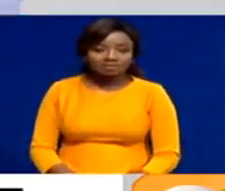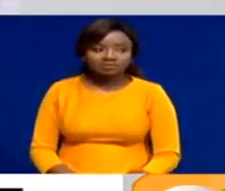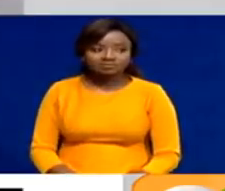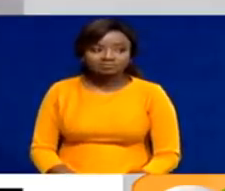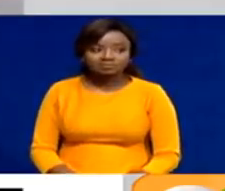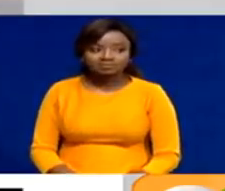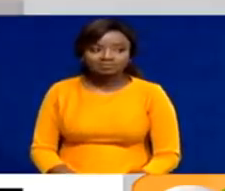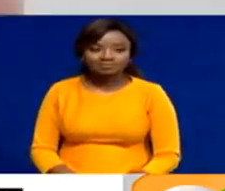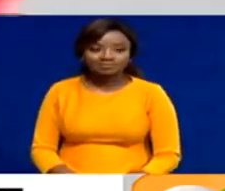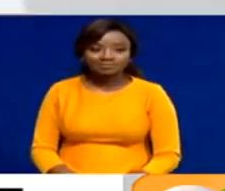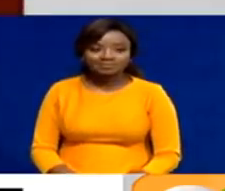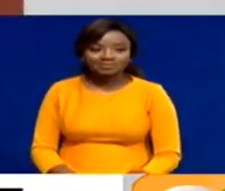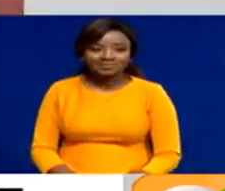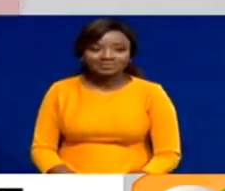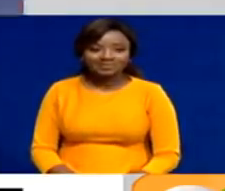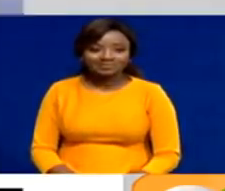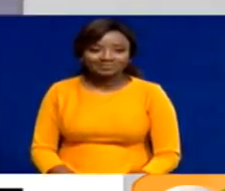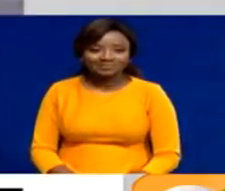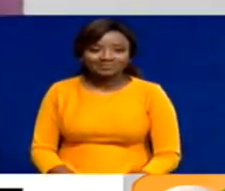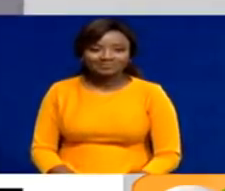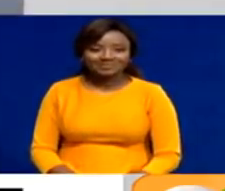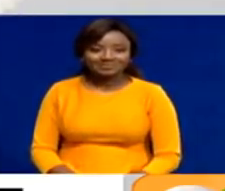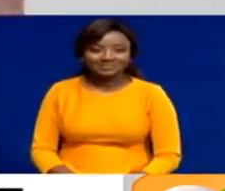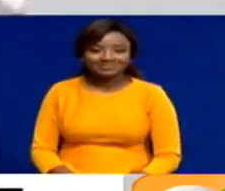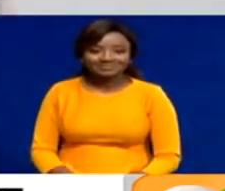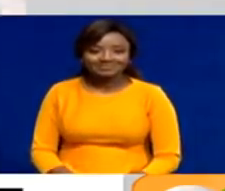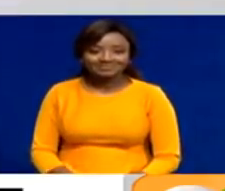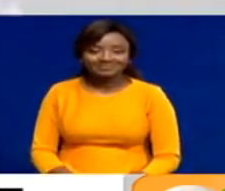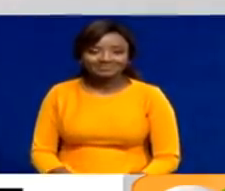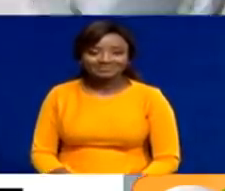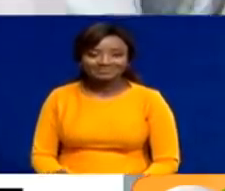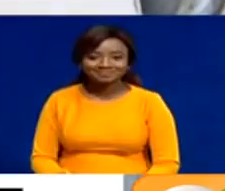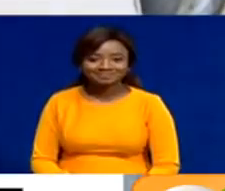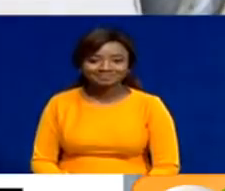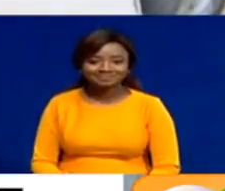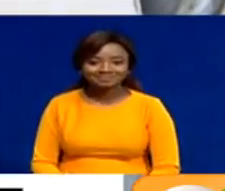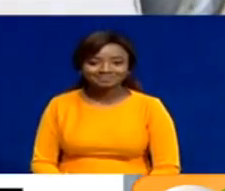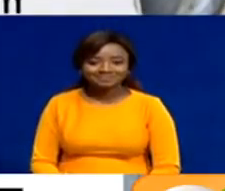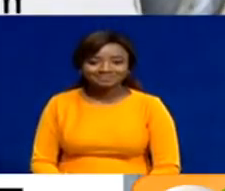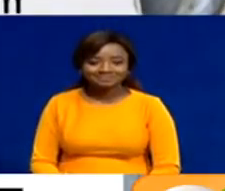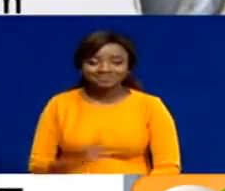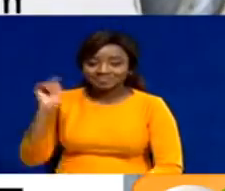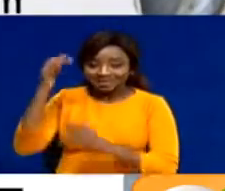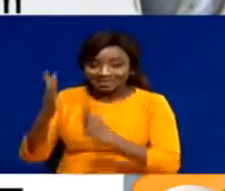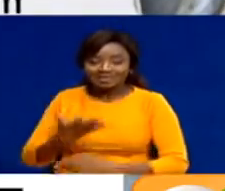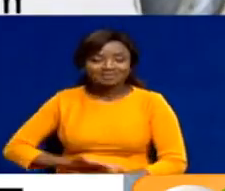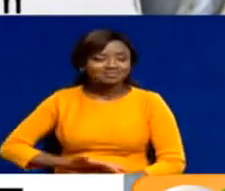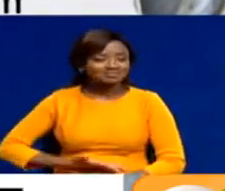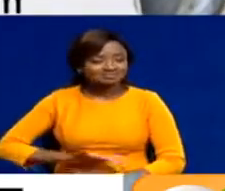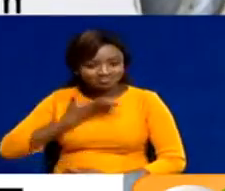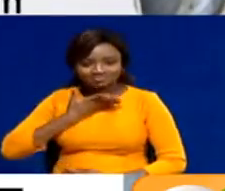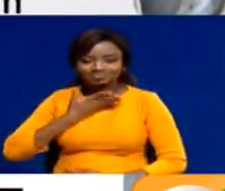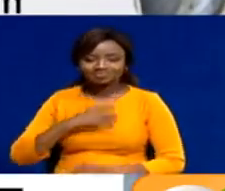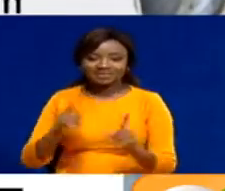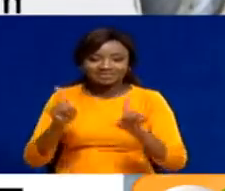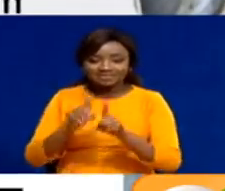It is an incident that has led to a nationwide outrage. Kenyans are livid, seething with anger, and using social